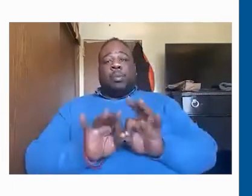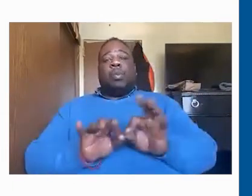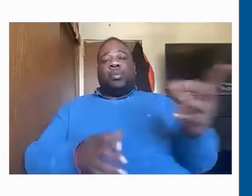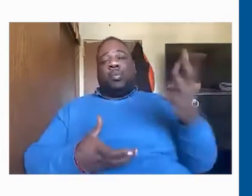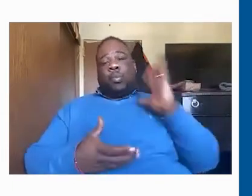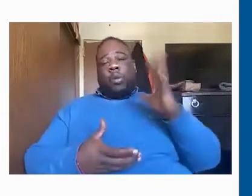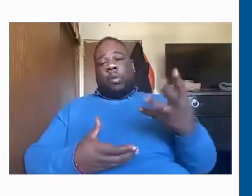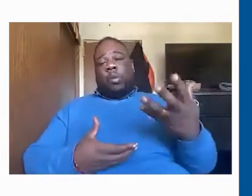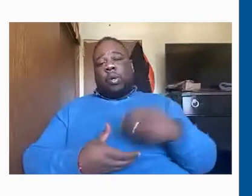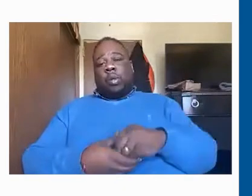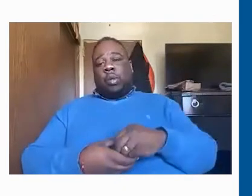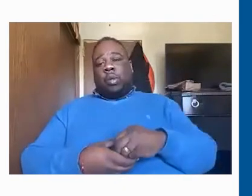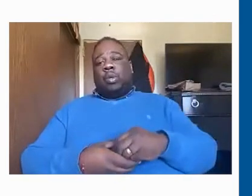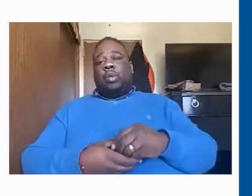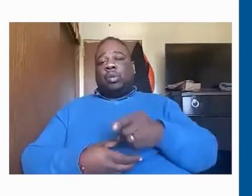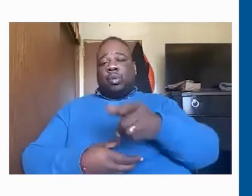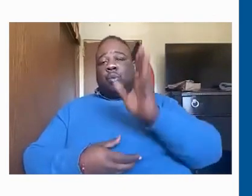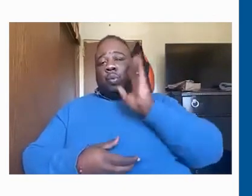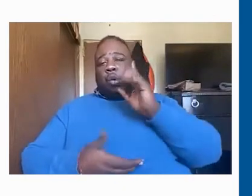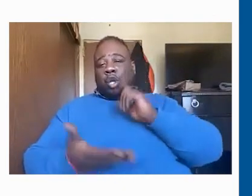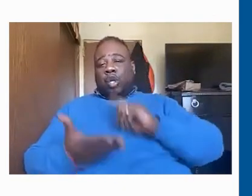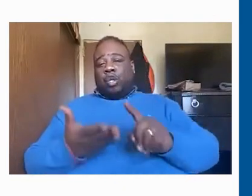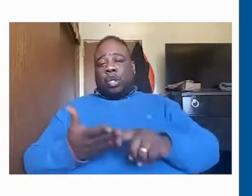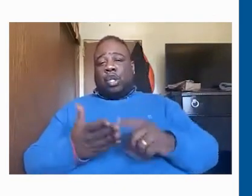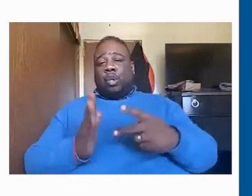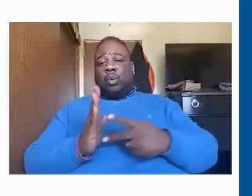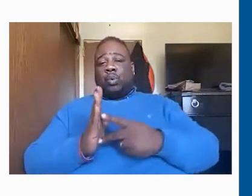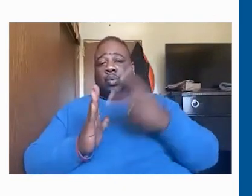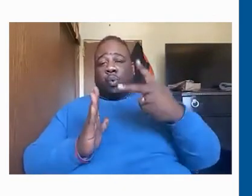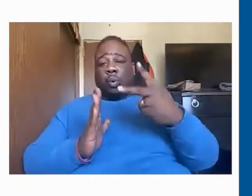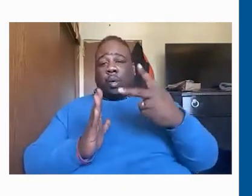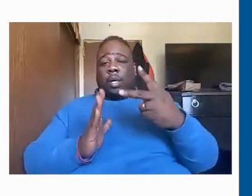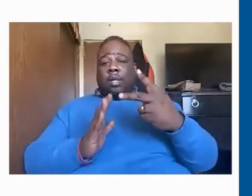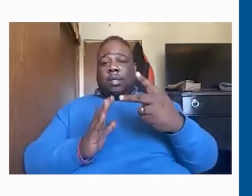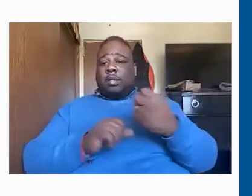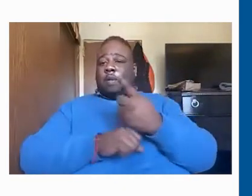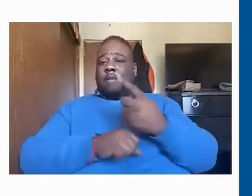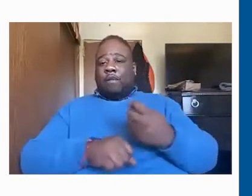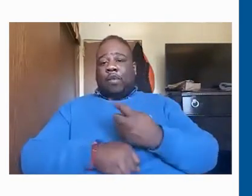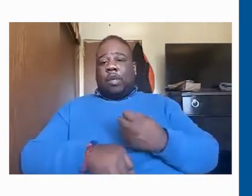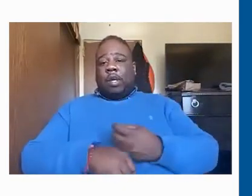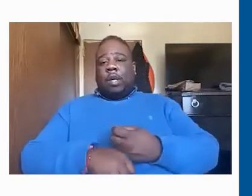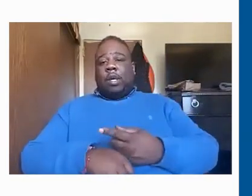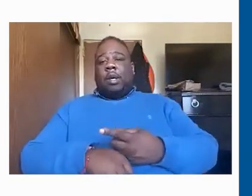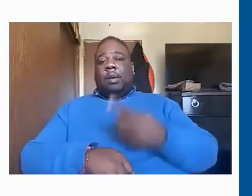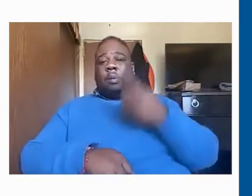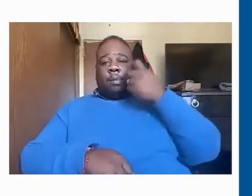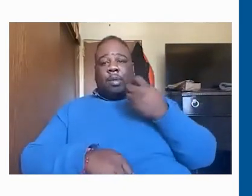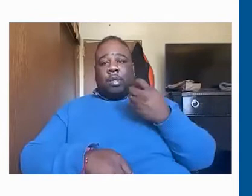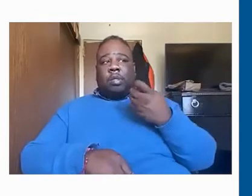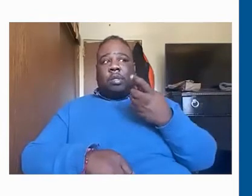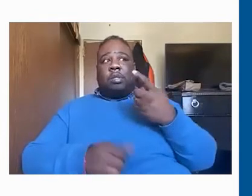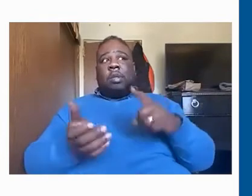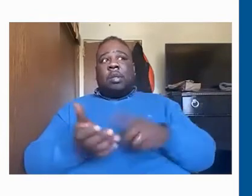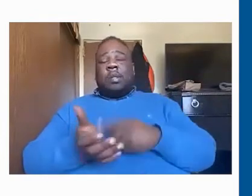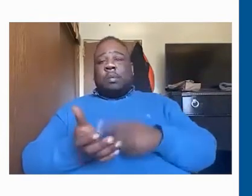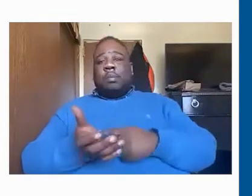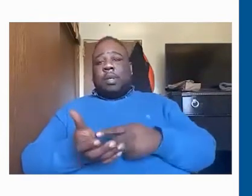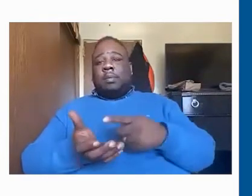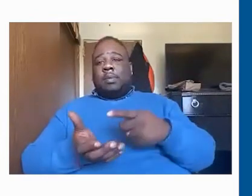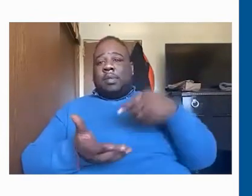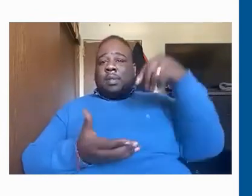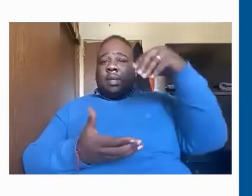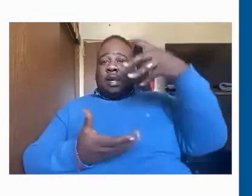twice a year because, you may use supplies if there is an emergency or supplies do go bad. So it's important